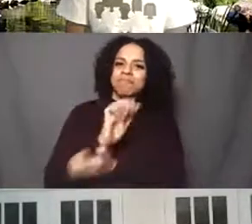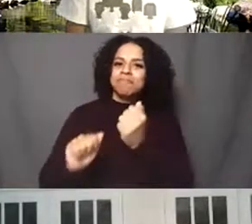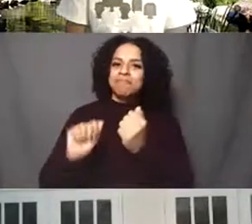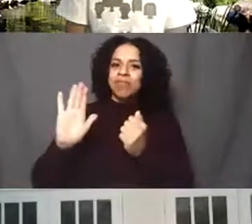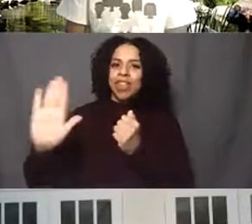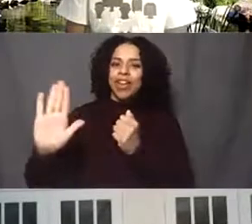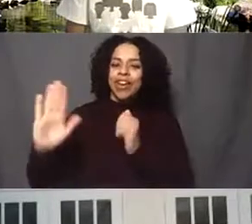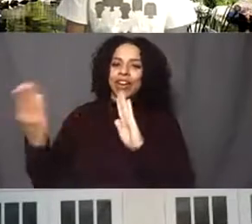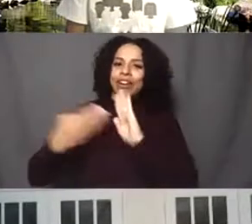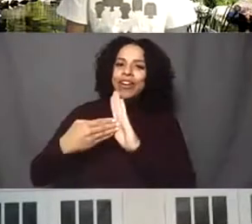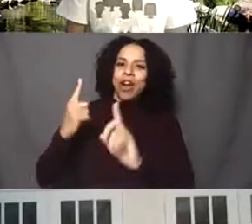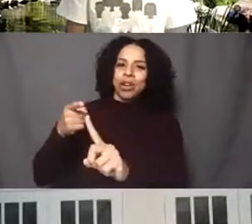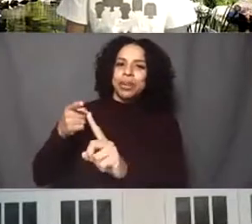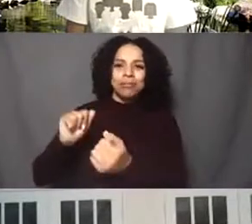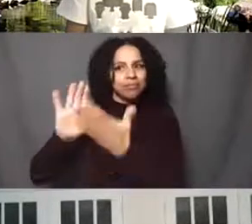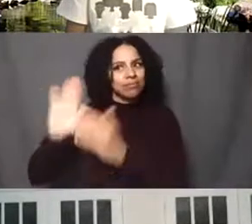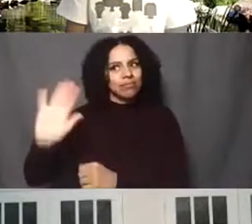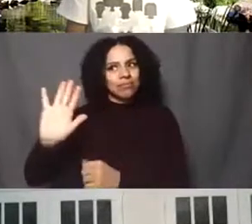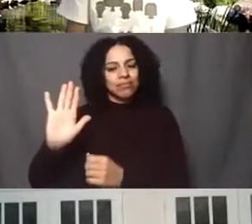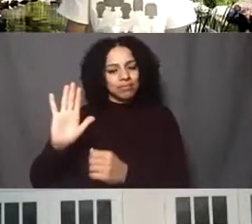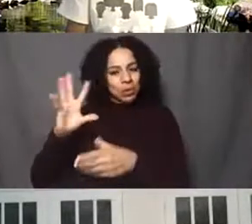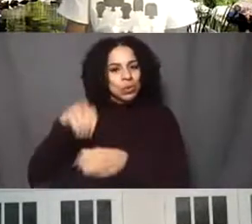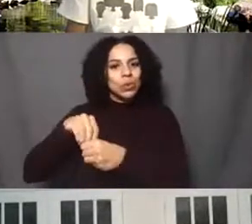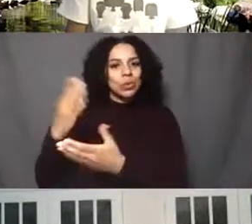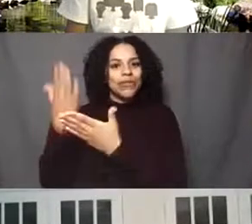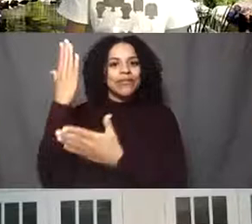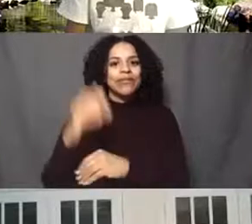issue. You have to take the emotion out of it,